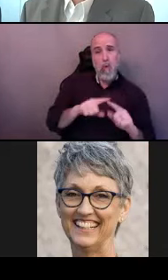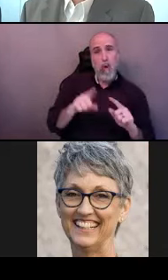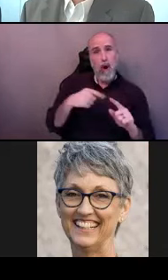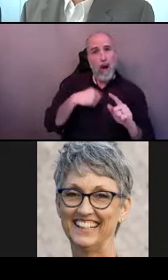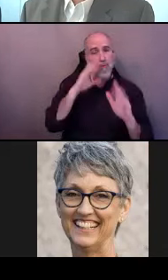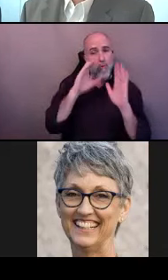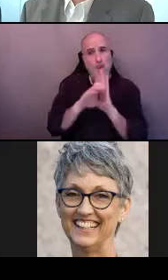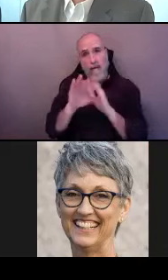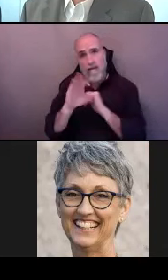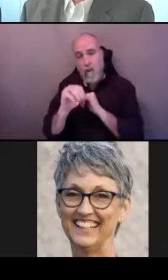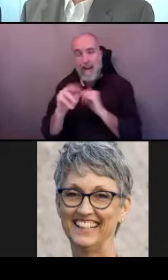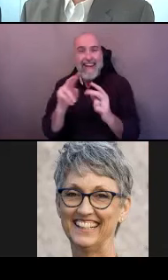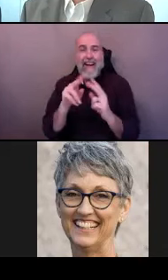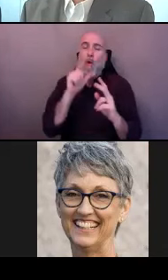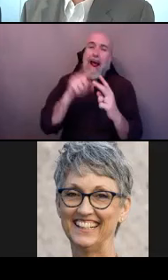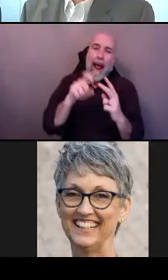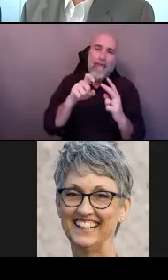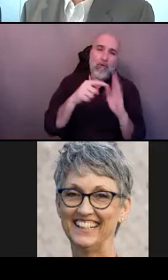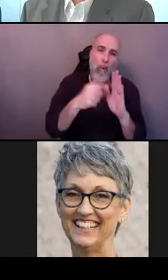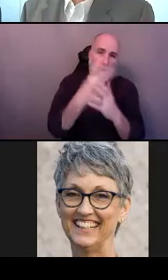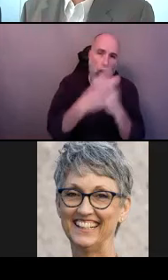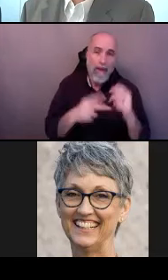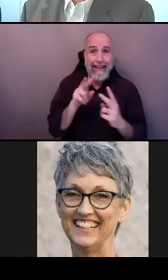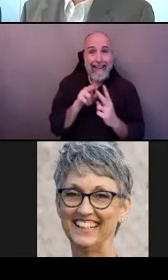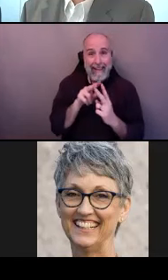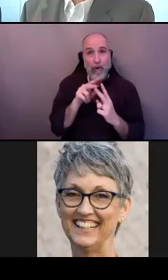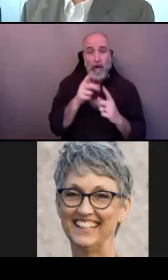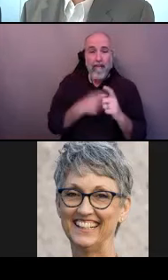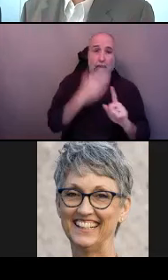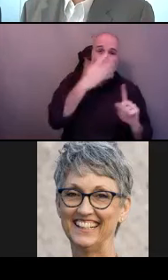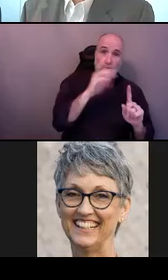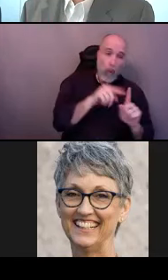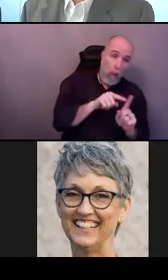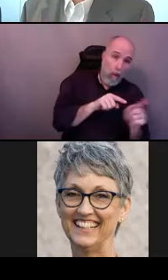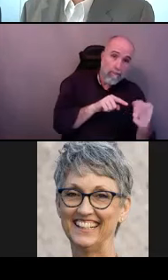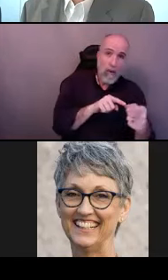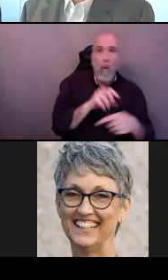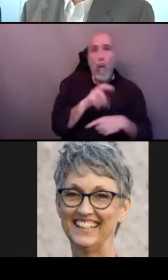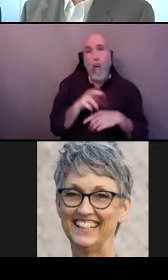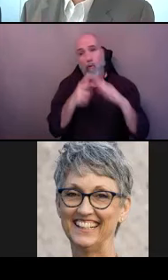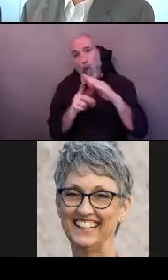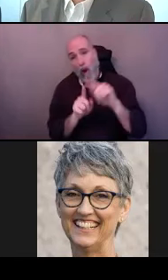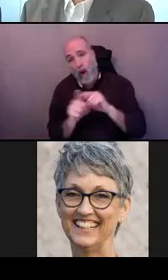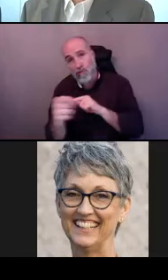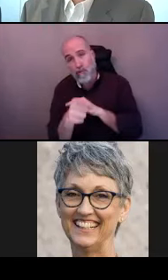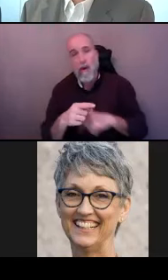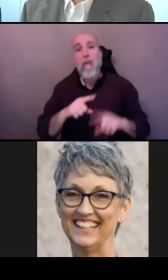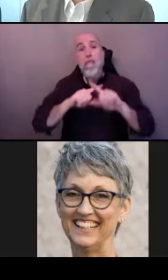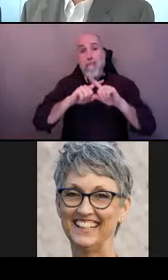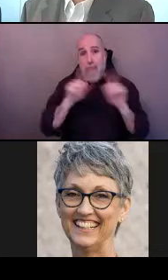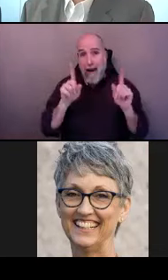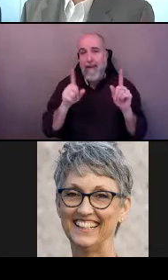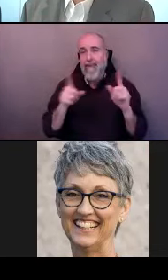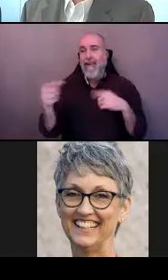form, either they don't have to show both, either you're going to be coming from the front door or you're going to be coming from the garage, but then it also